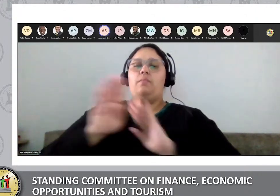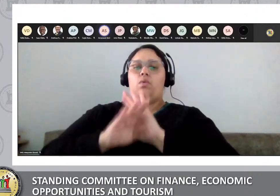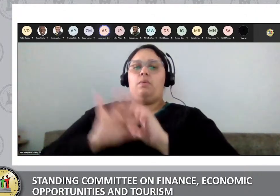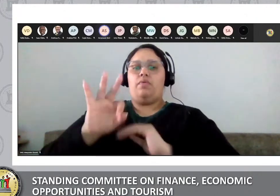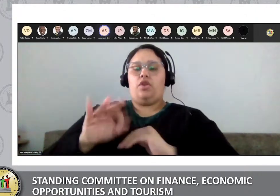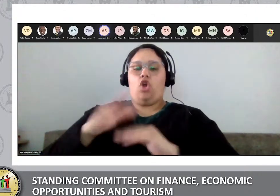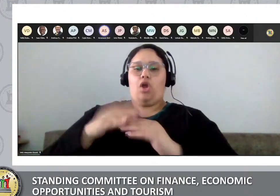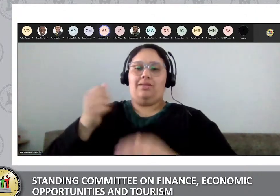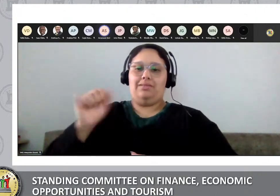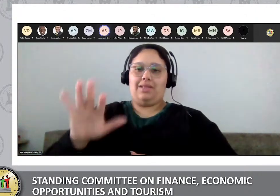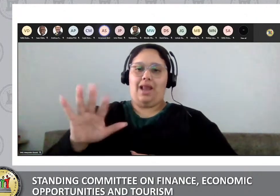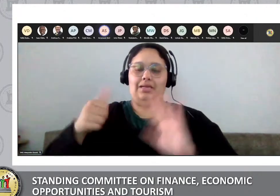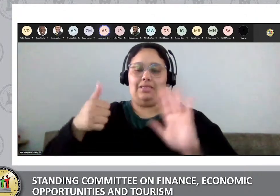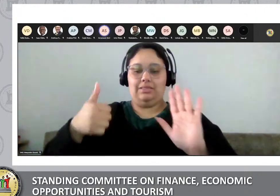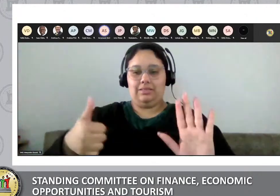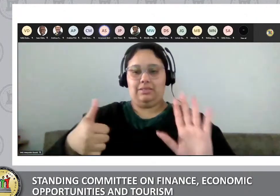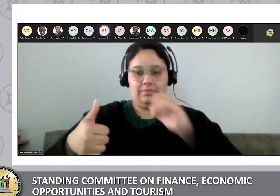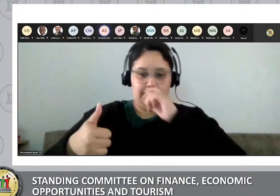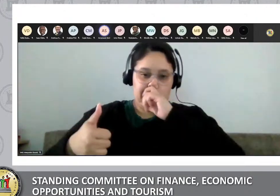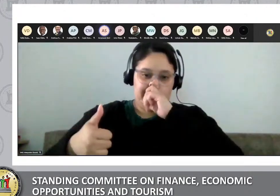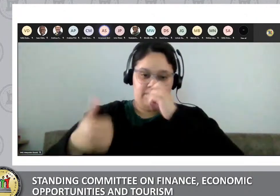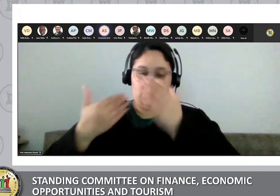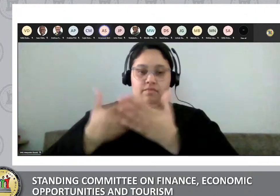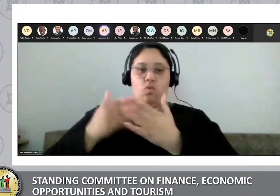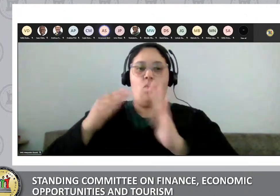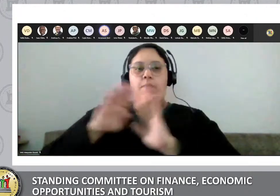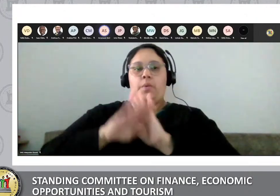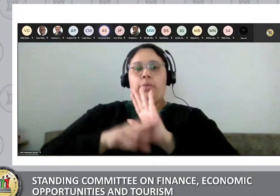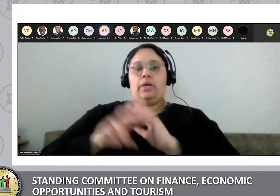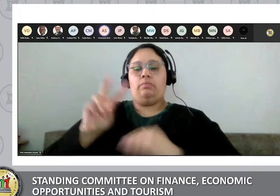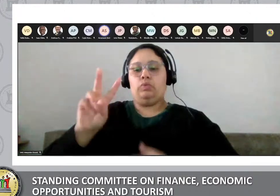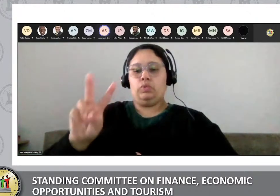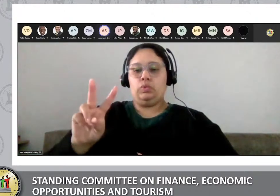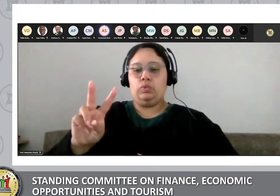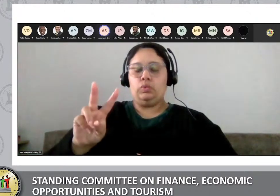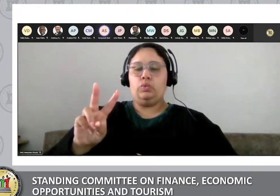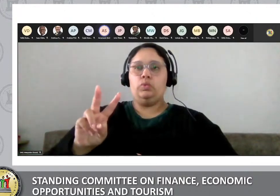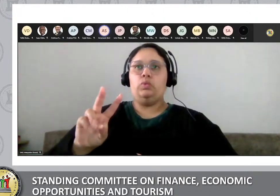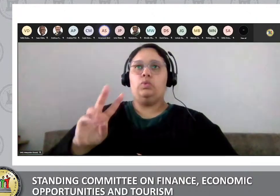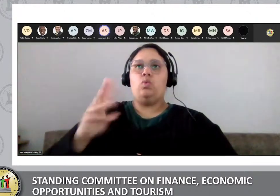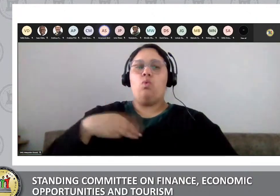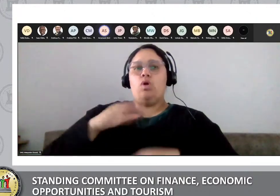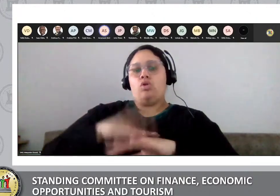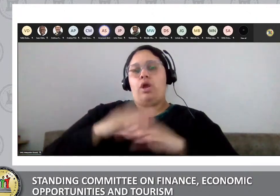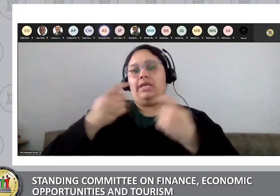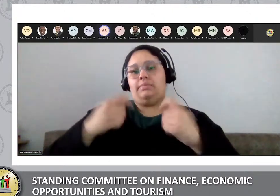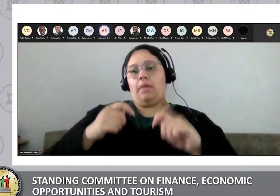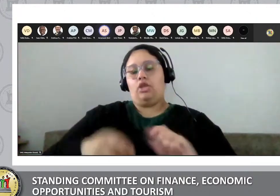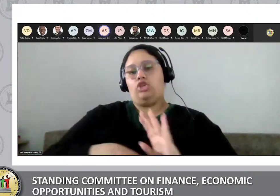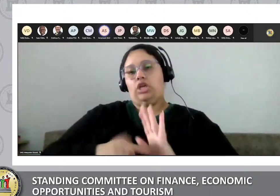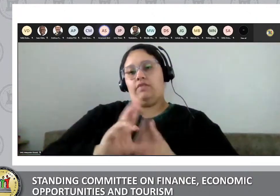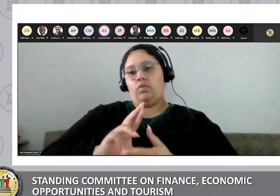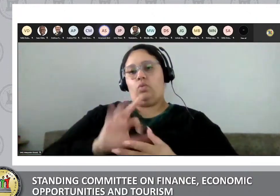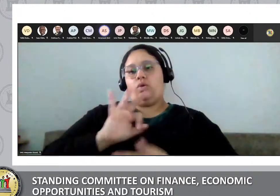slide 6. So for Program 2, it was on the expenditure reviews,